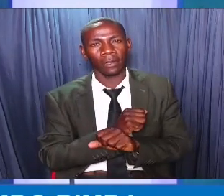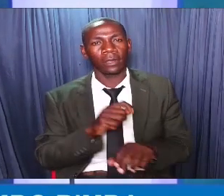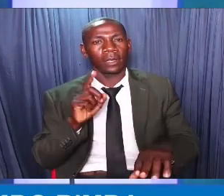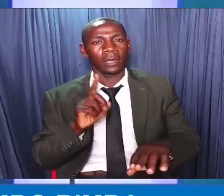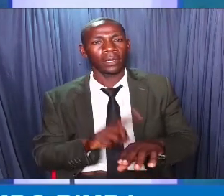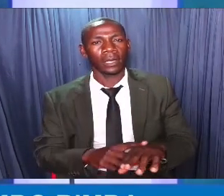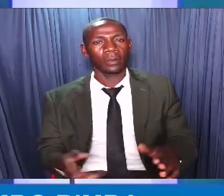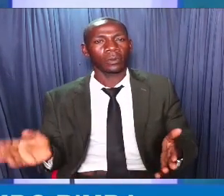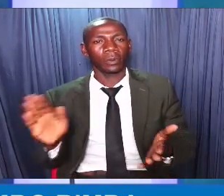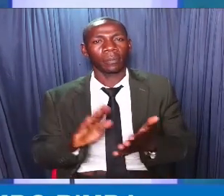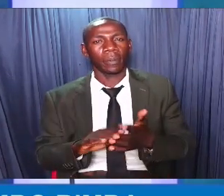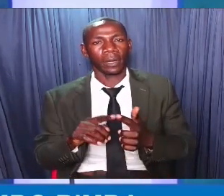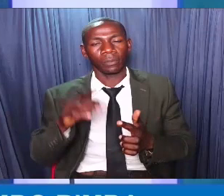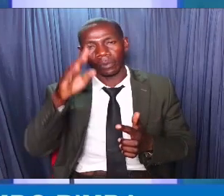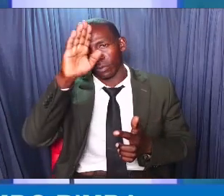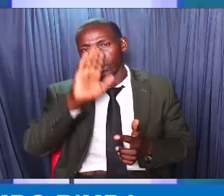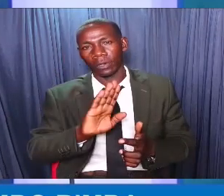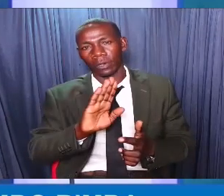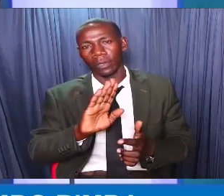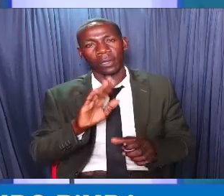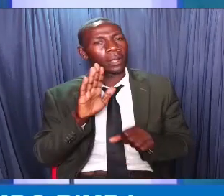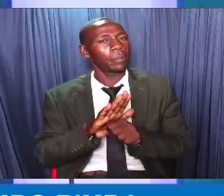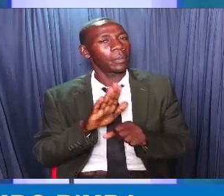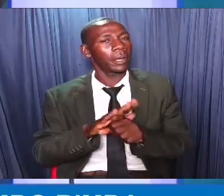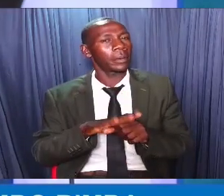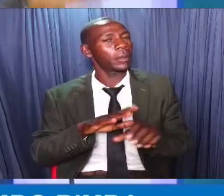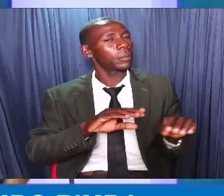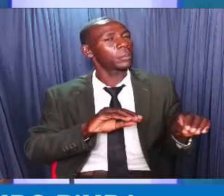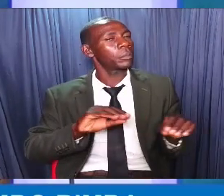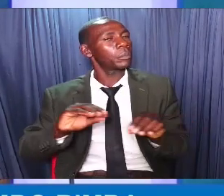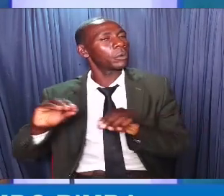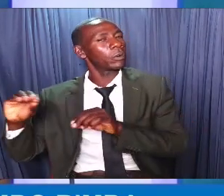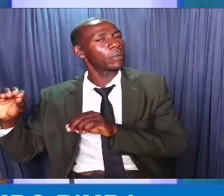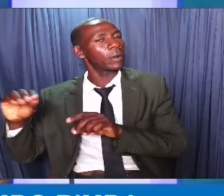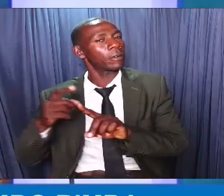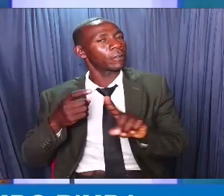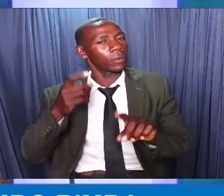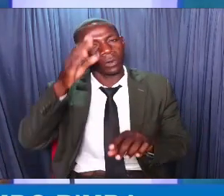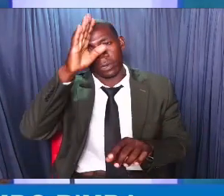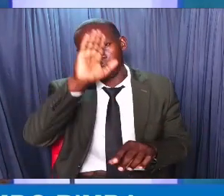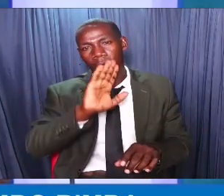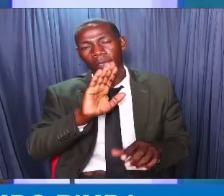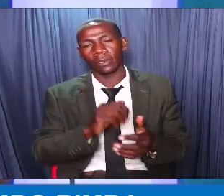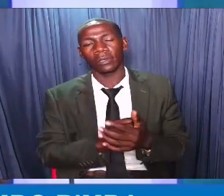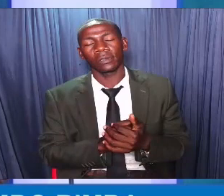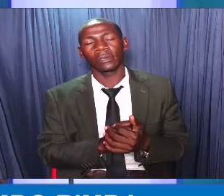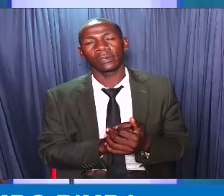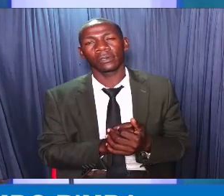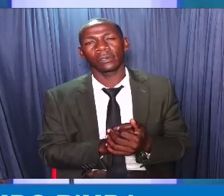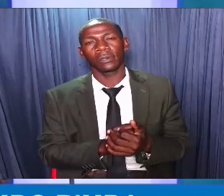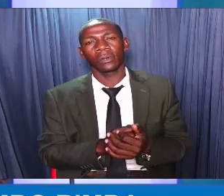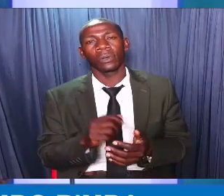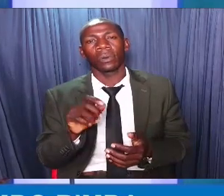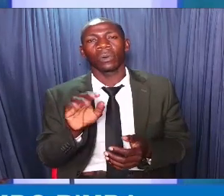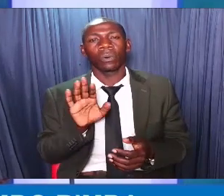wakati wa kumrudia Mungu. That's why this is a time to return to God. Maana wengi mmeenda mbali na Mungu. Because many have gone so far away. Mwana